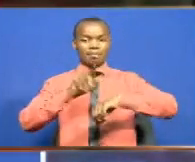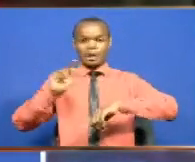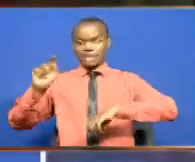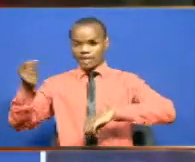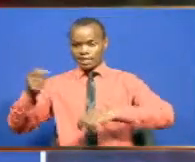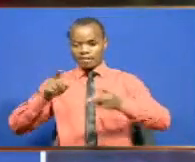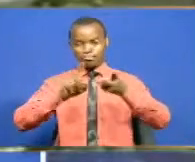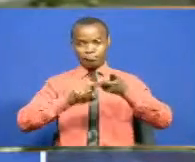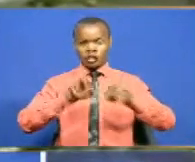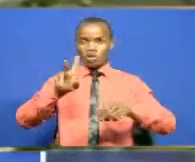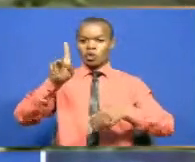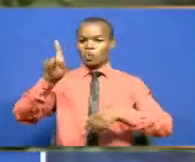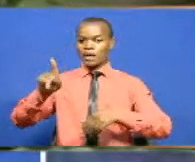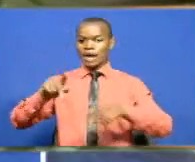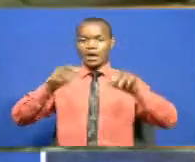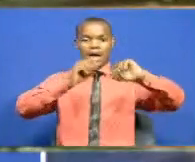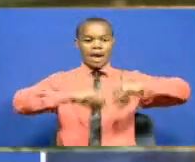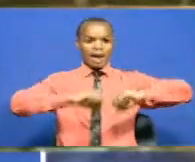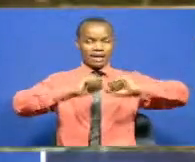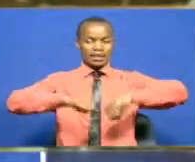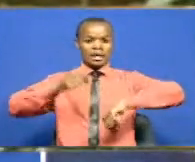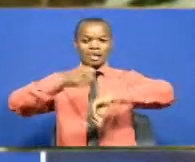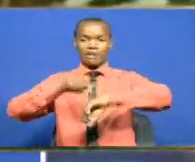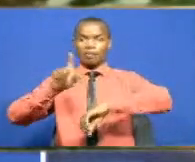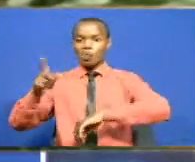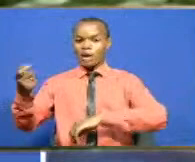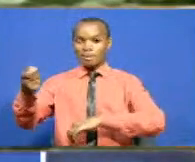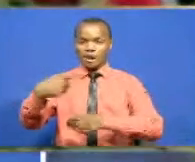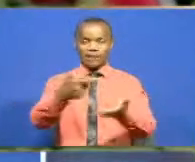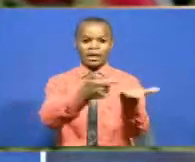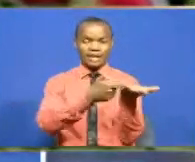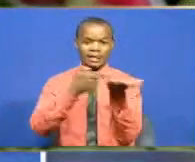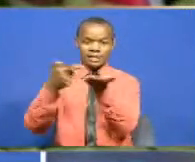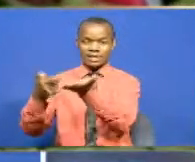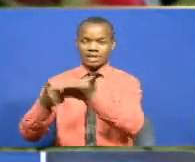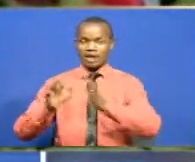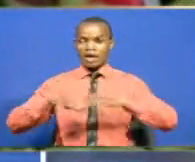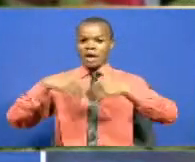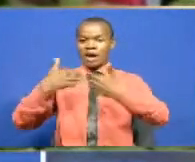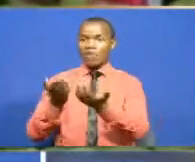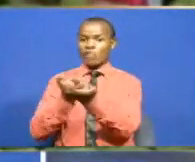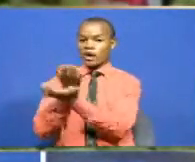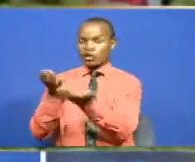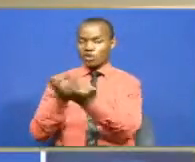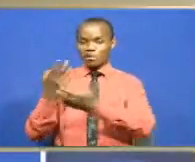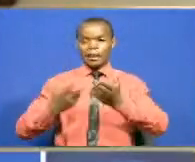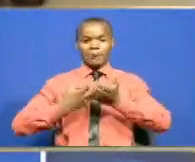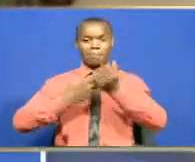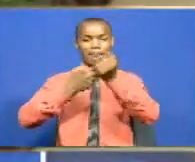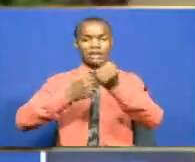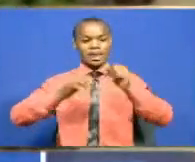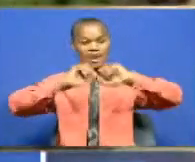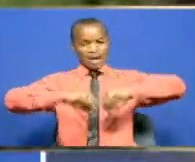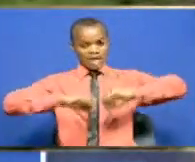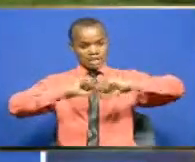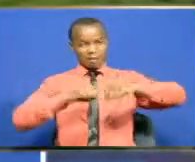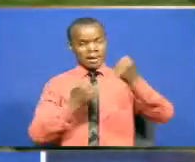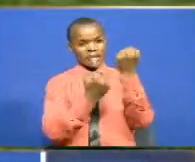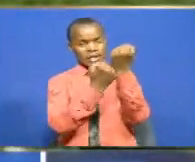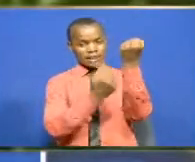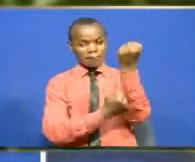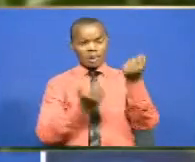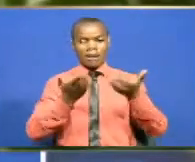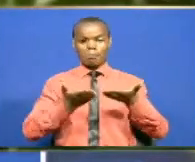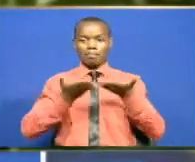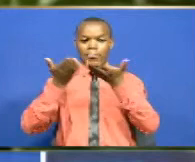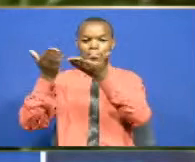announced conclusion after months of negotiations of a strategic economic partnership agreement that will support exporters to